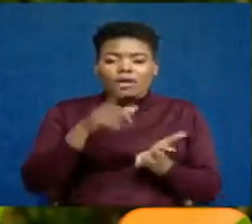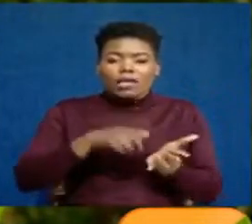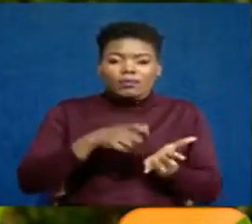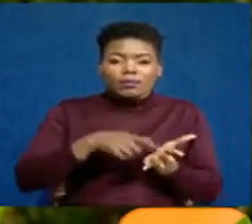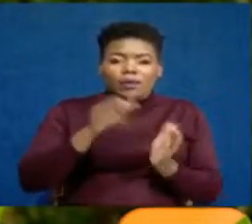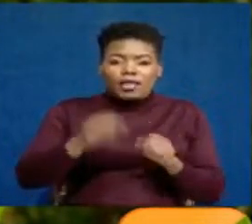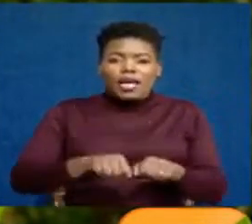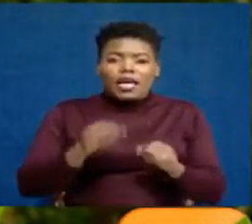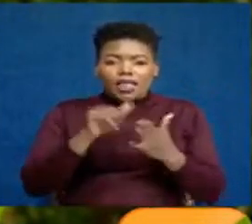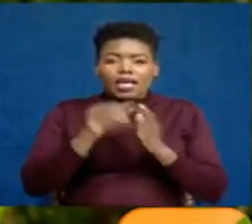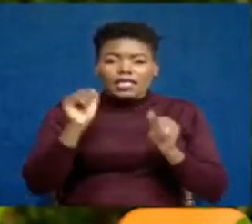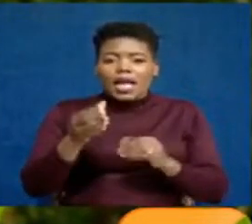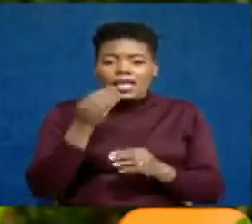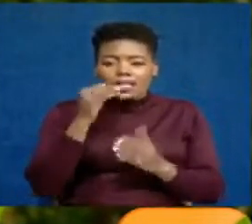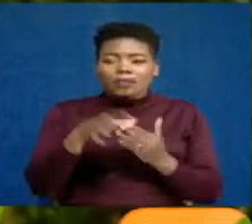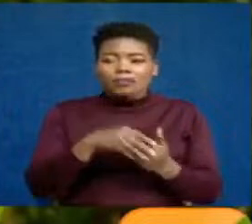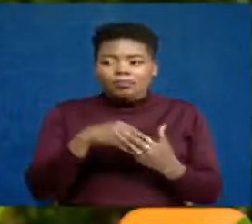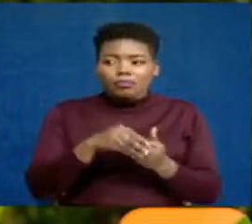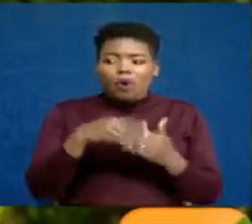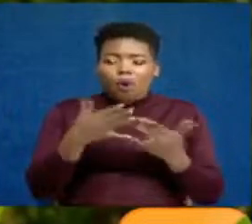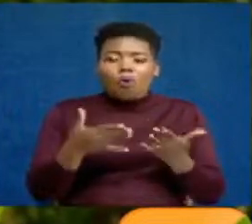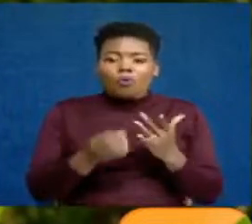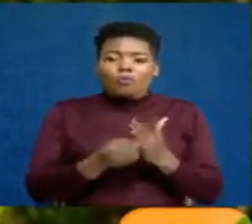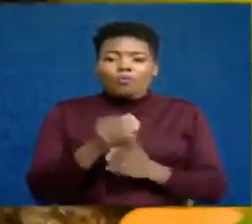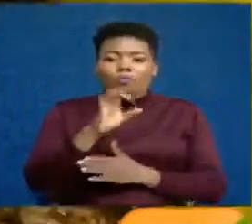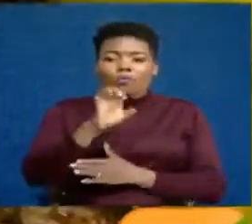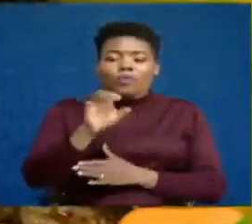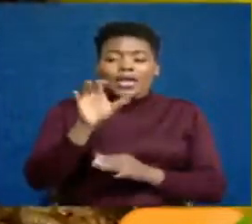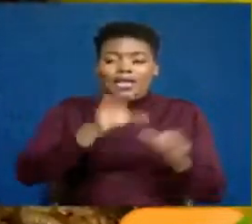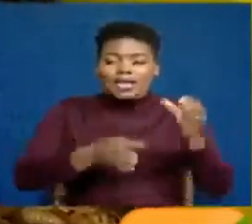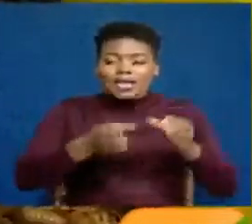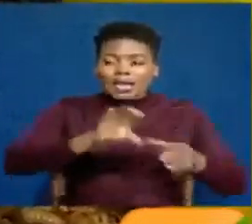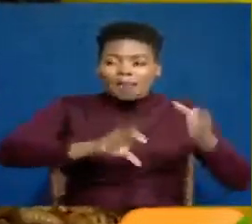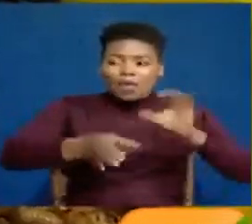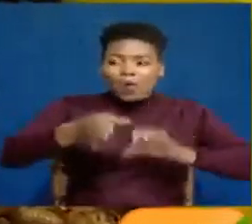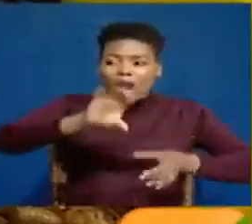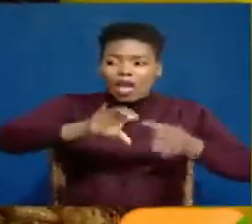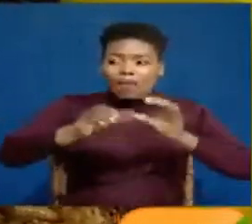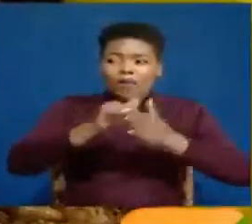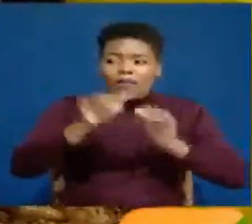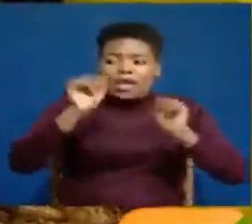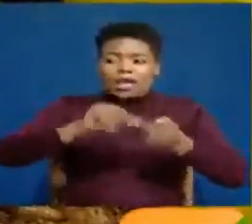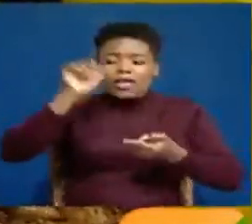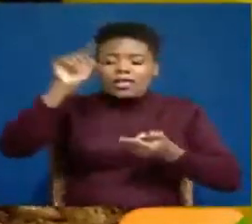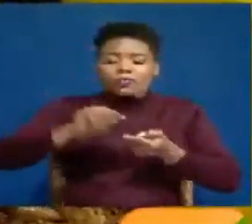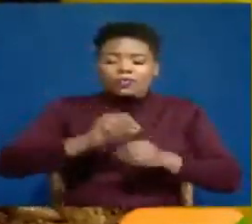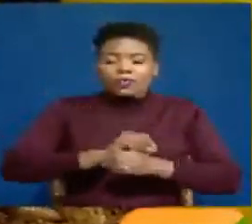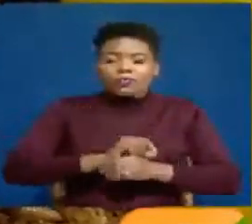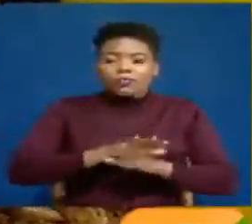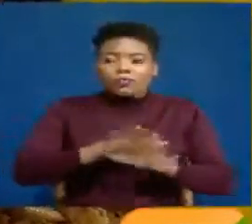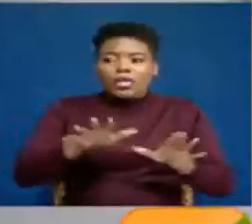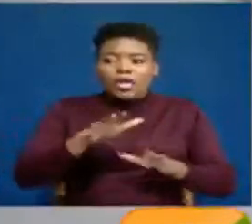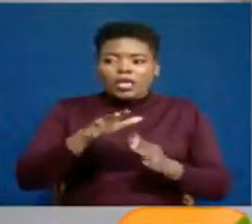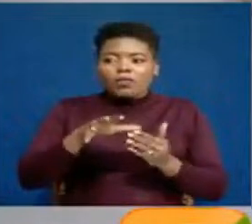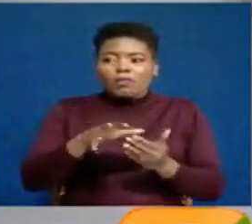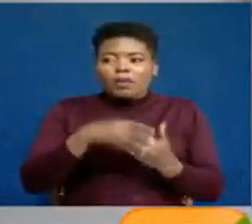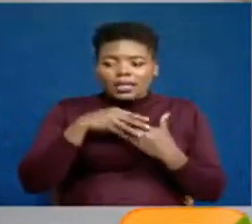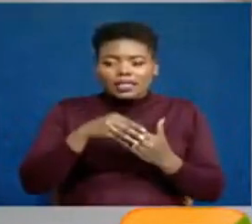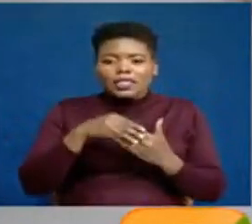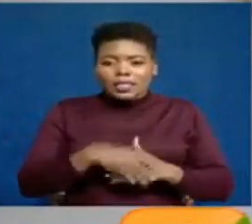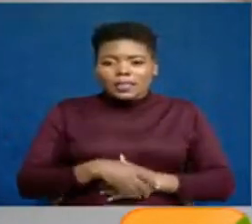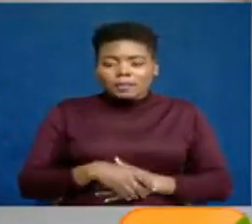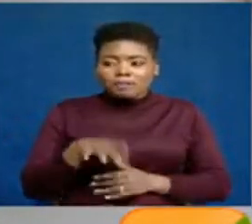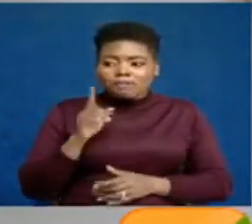work, or come up with the enzyme that can do the degradation. In addition to their plastic degrading powers, mealworms